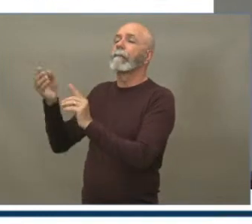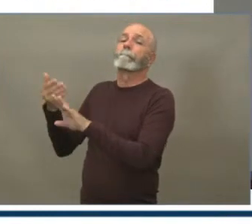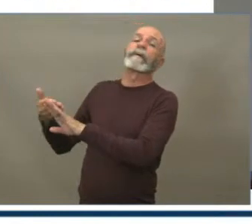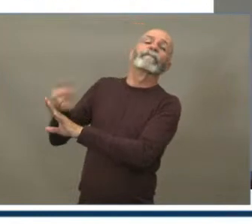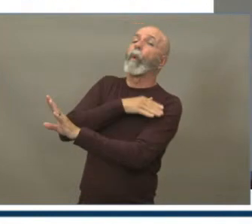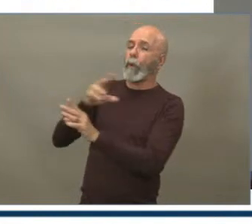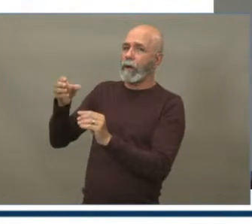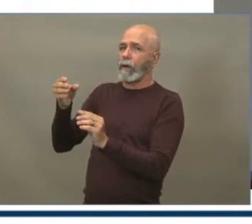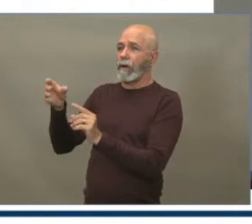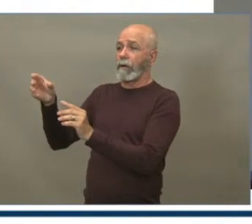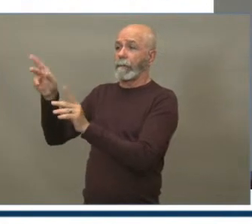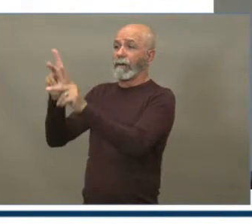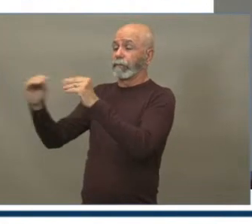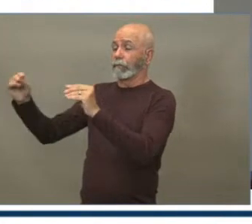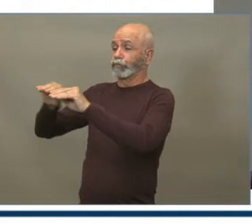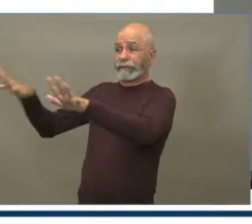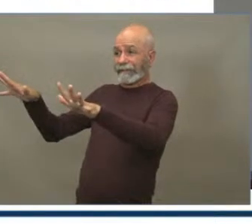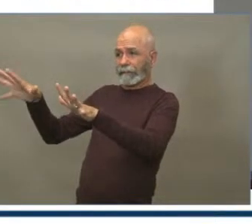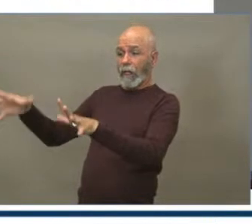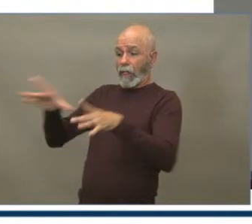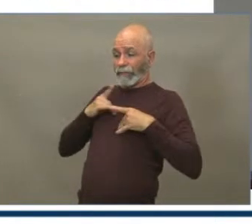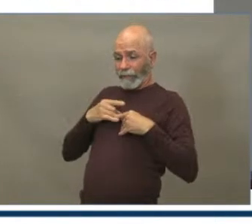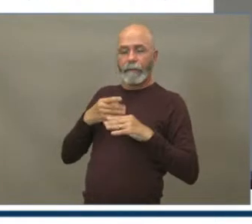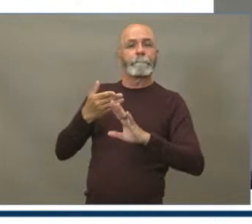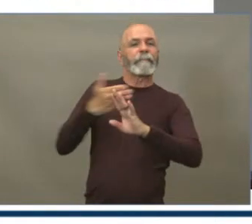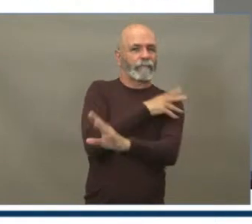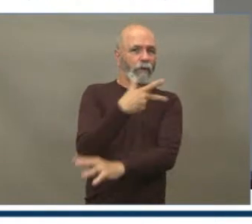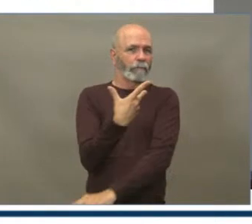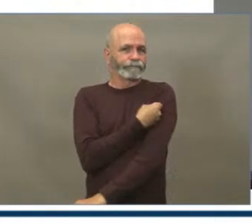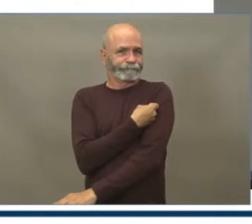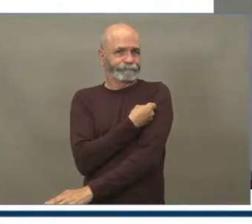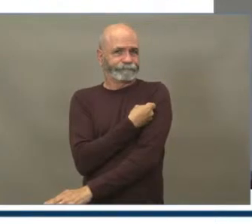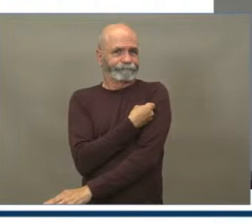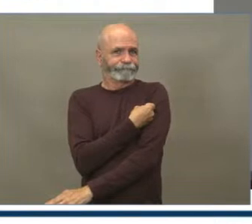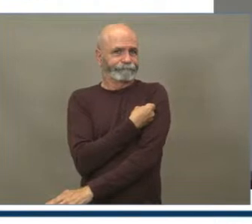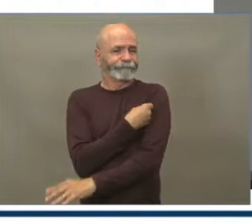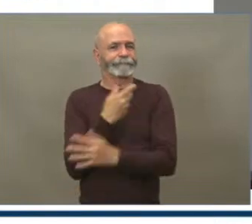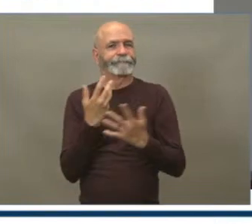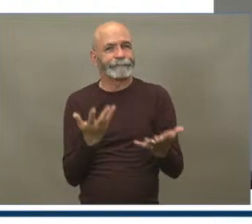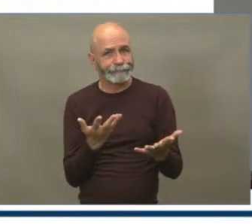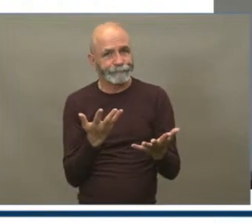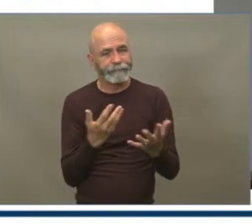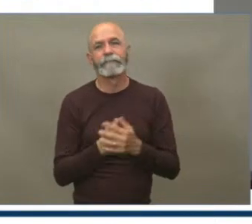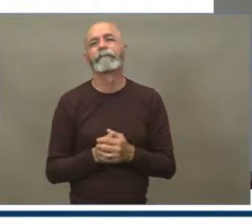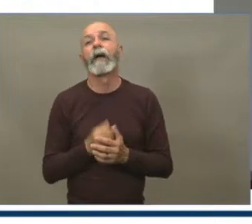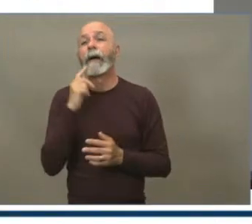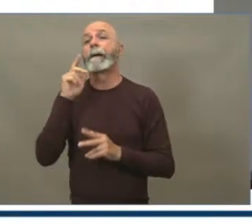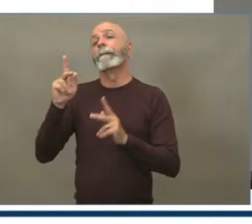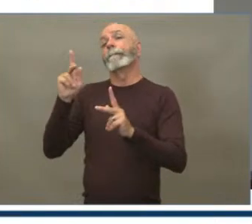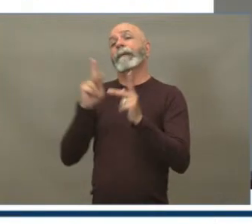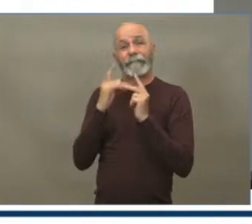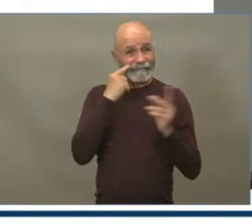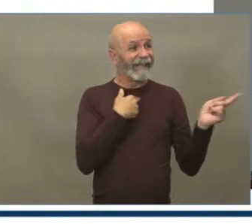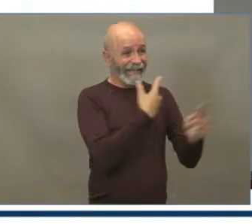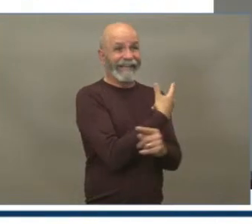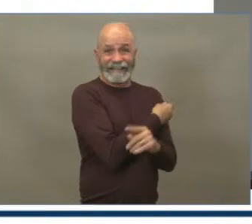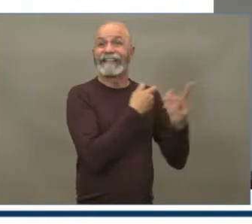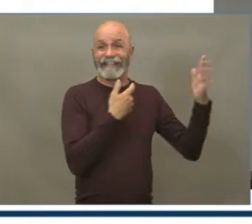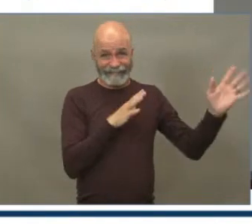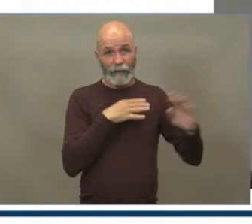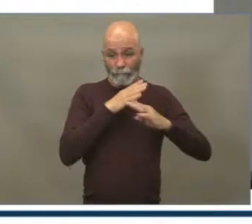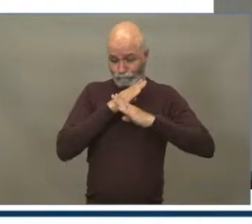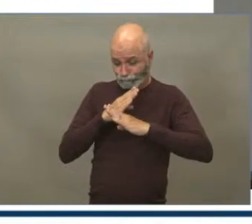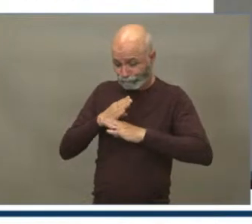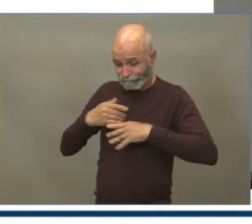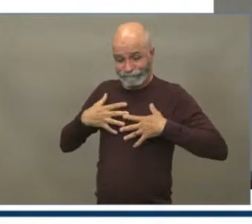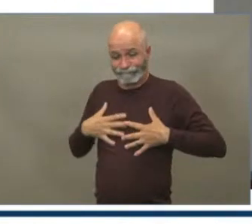health conditions, it may take up to 3 weeks to get the maximum immune response. So so if you're exposed to